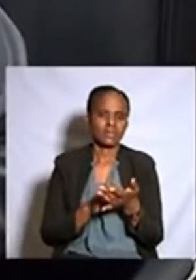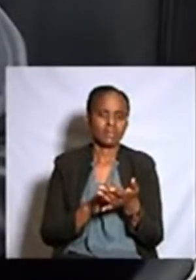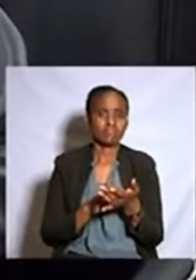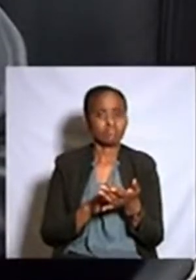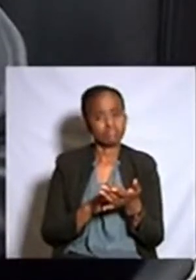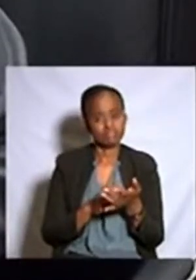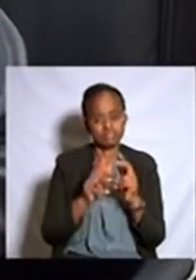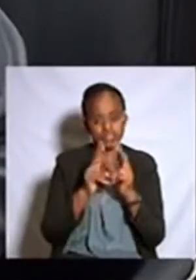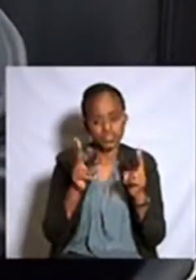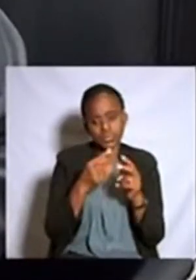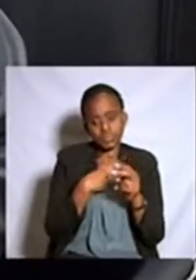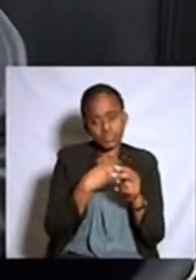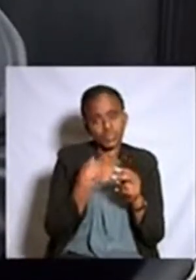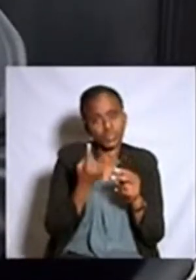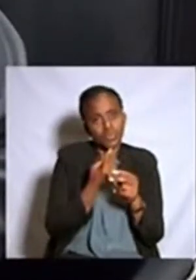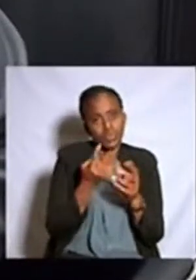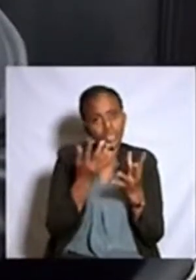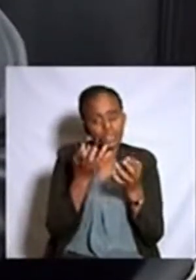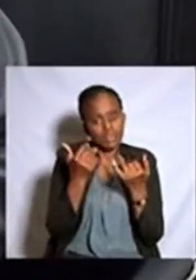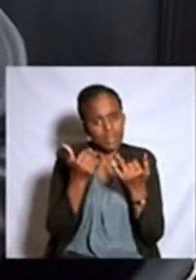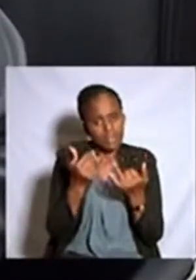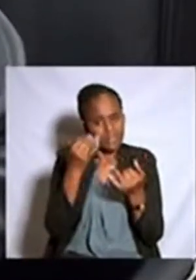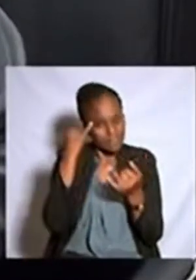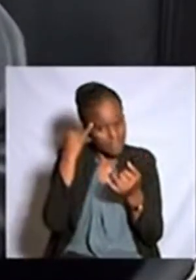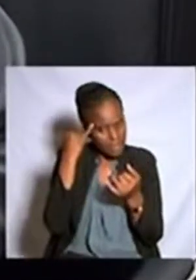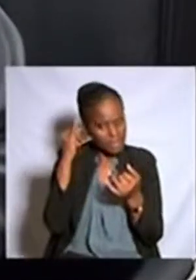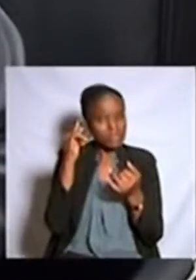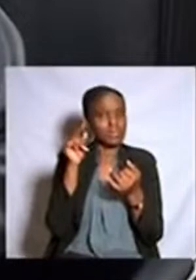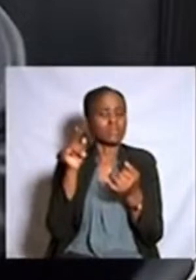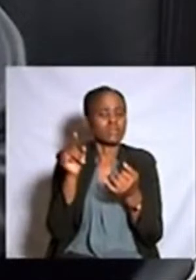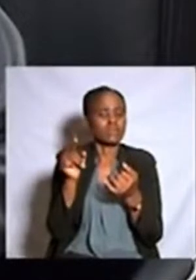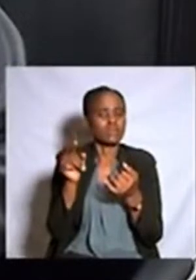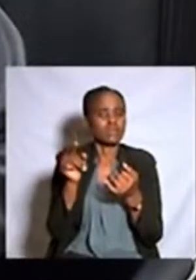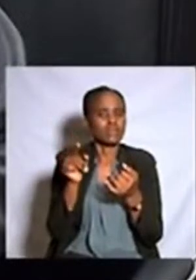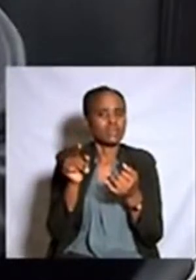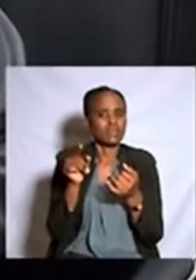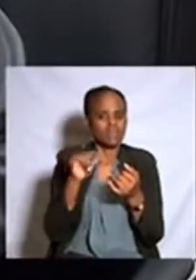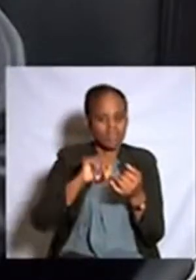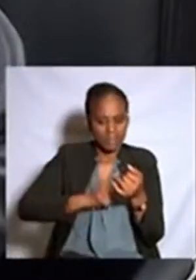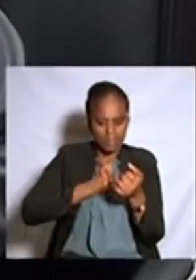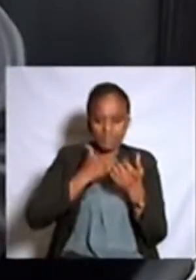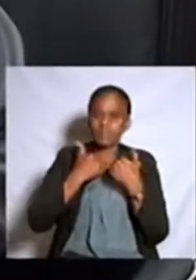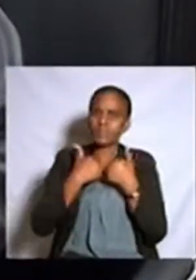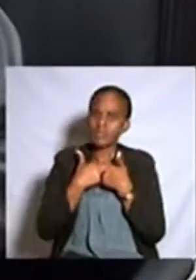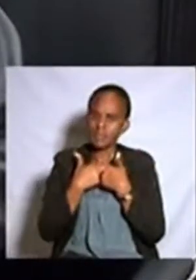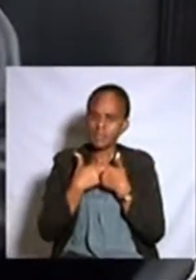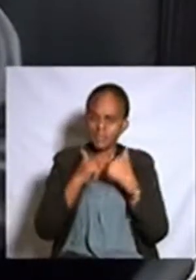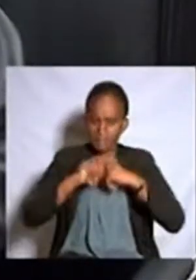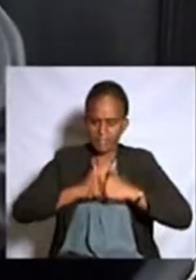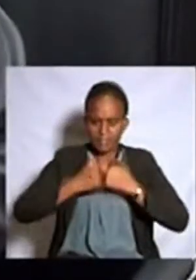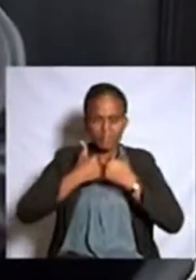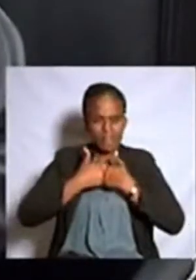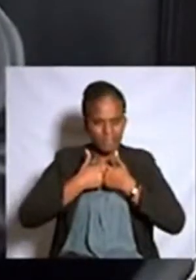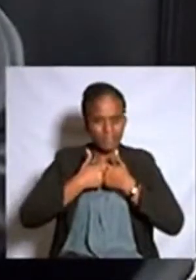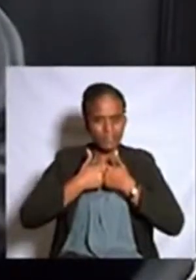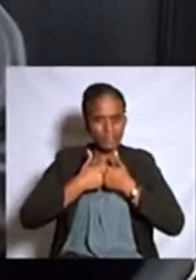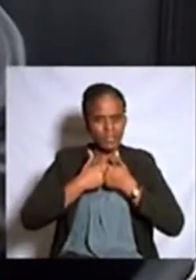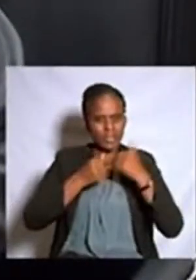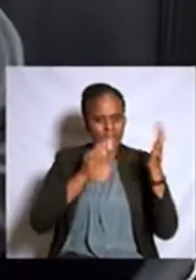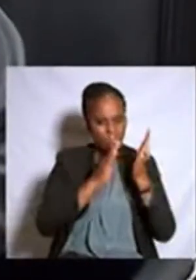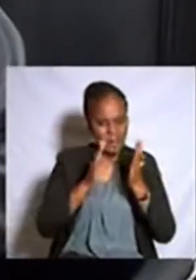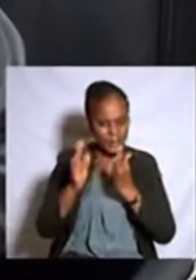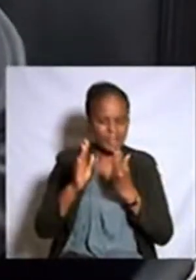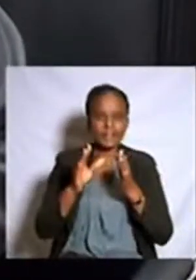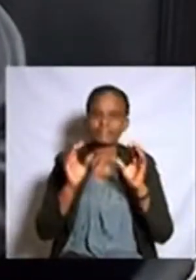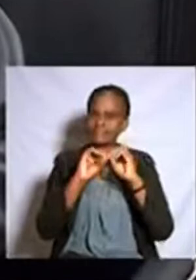So I would like to get an idea as to whether we do have a cap as an institution,